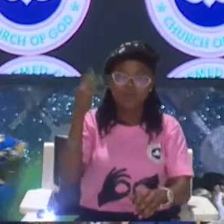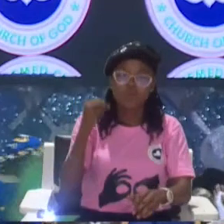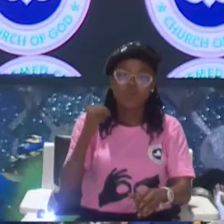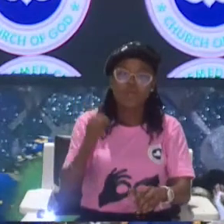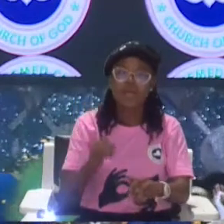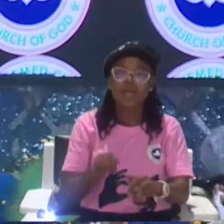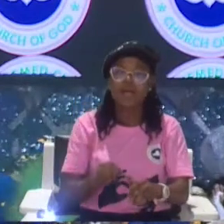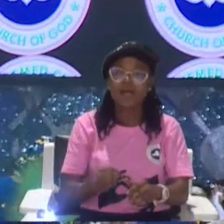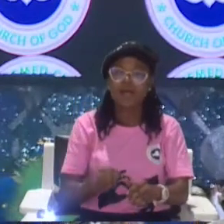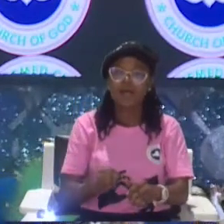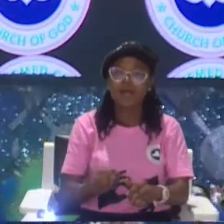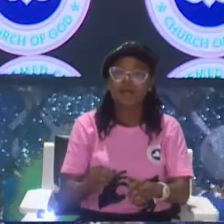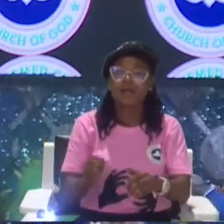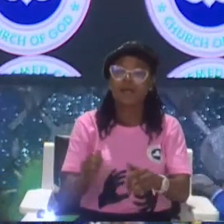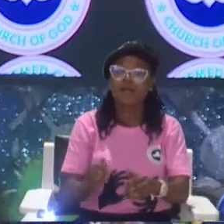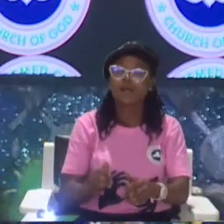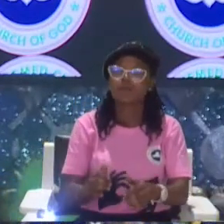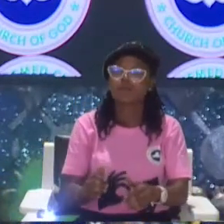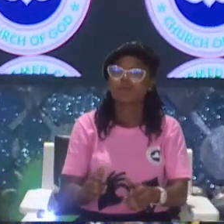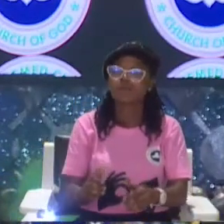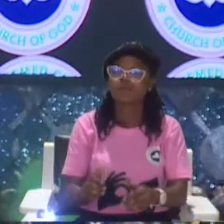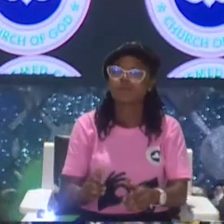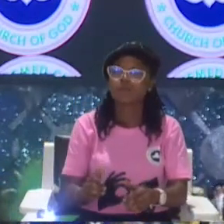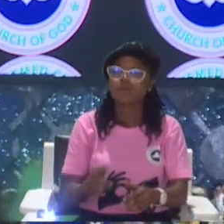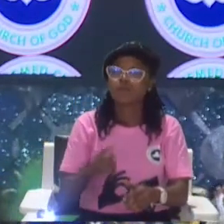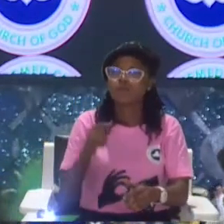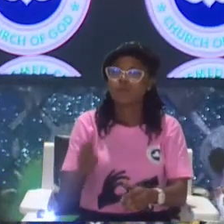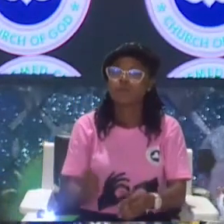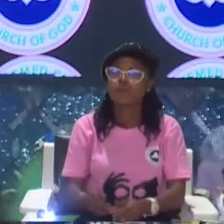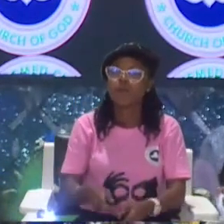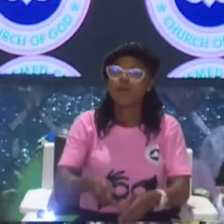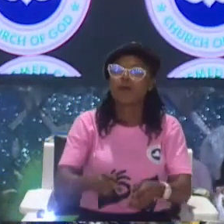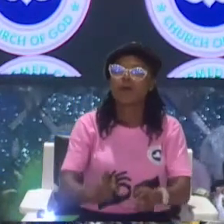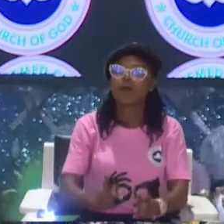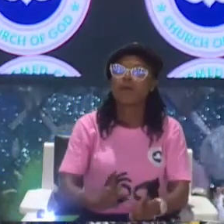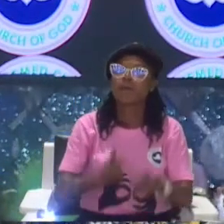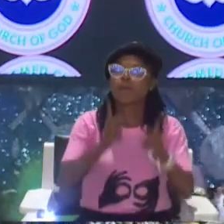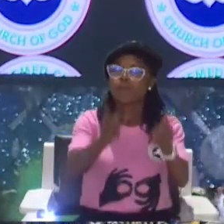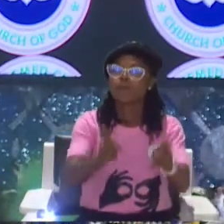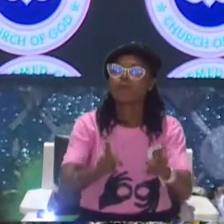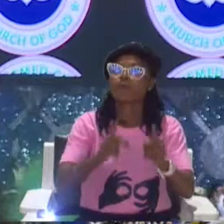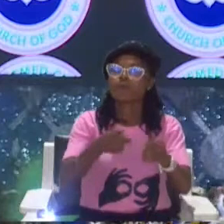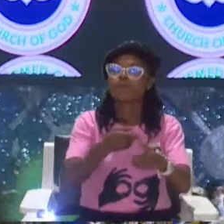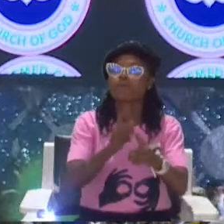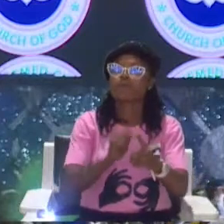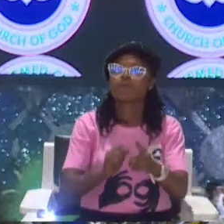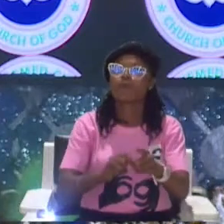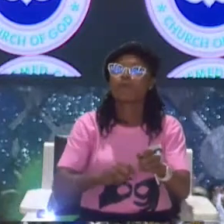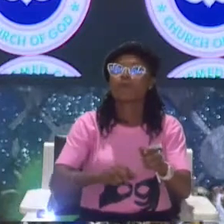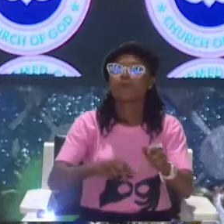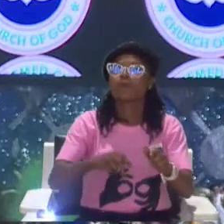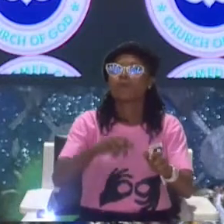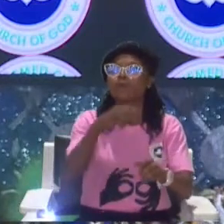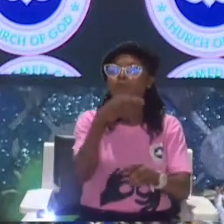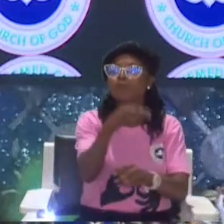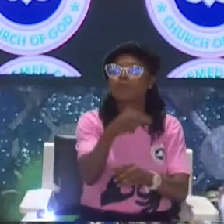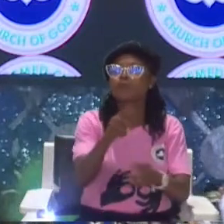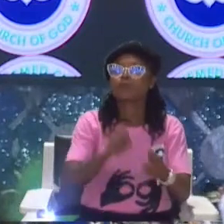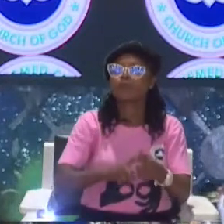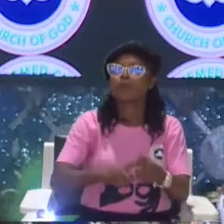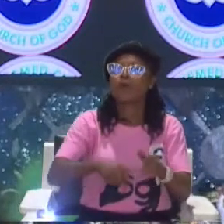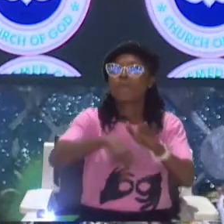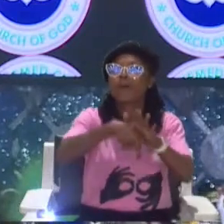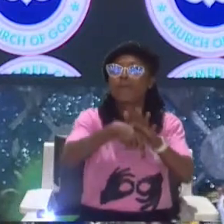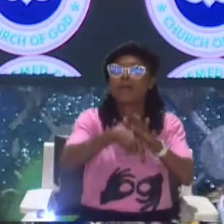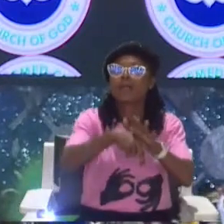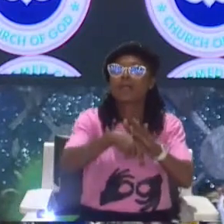graduating from nursery to primary, primary to secondary. Àwọn ọmọ